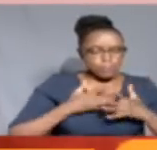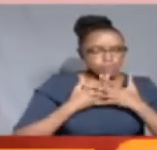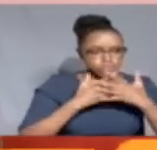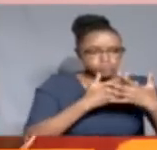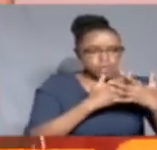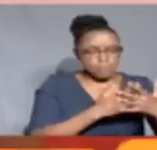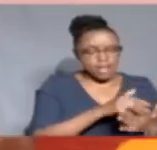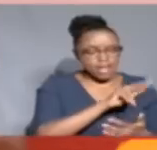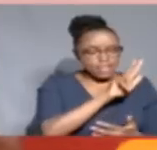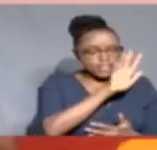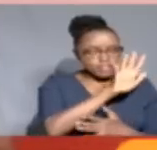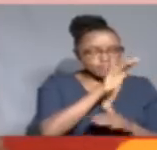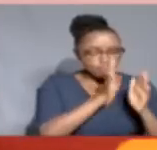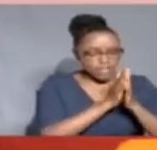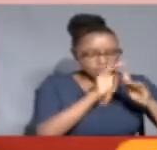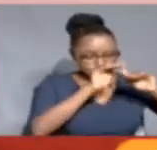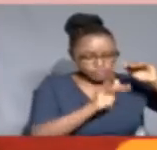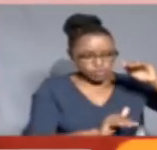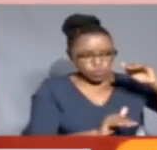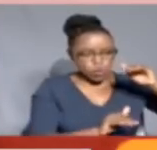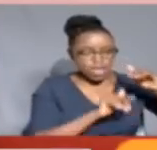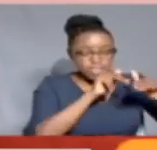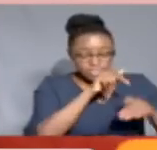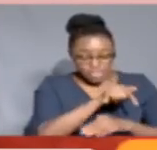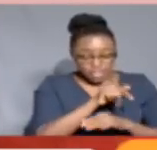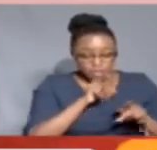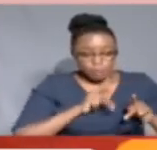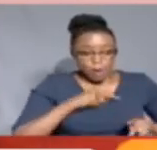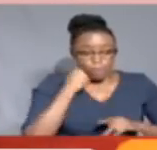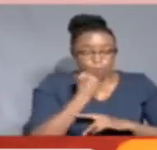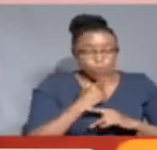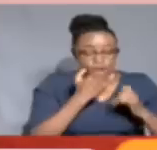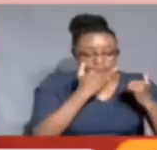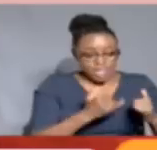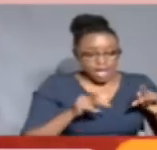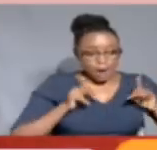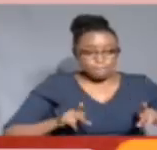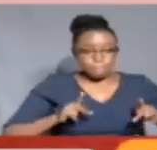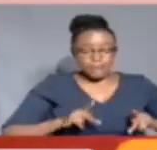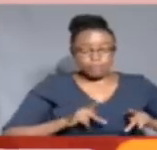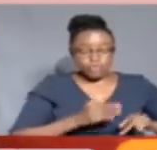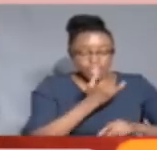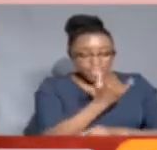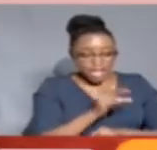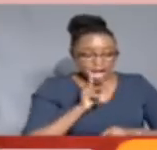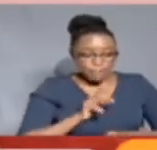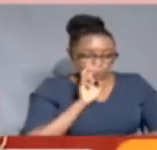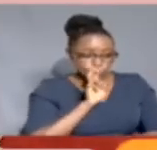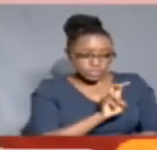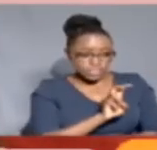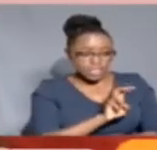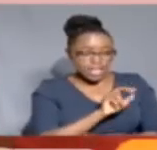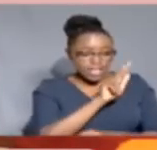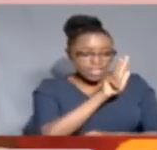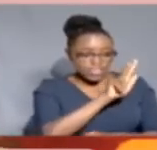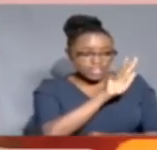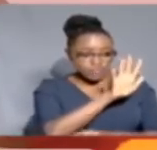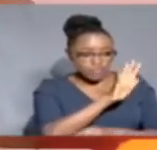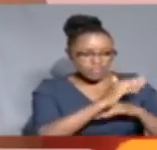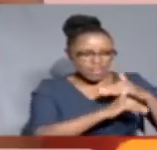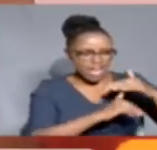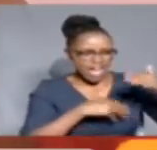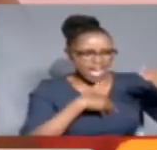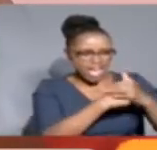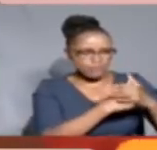is 35 and below. That is the population of the young people. And young people, we look at 35 up to